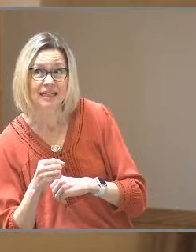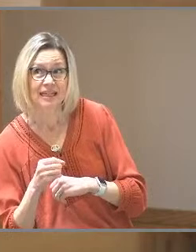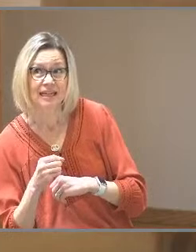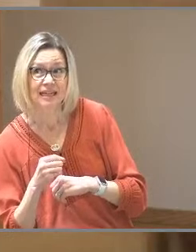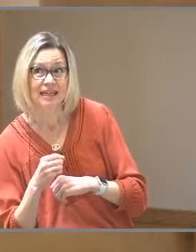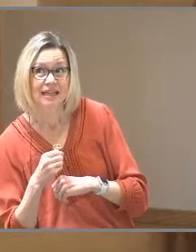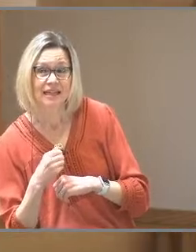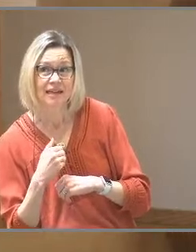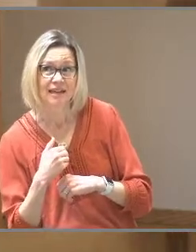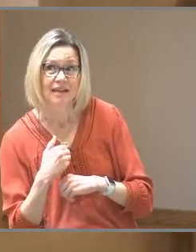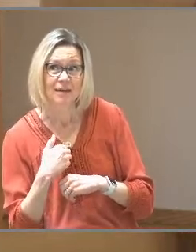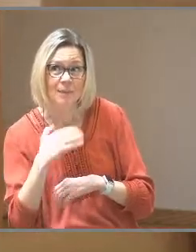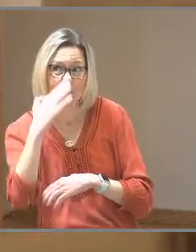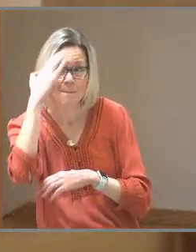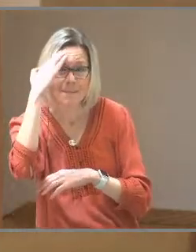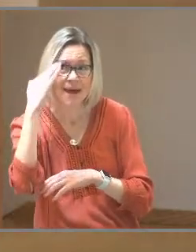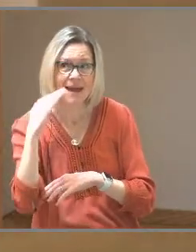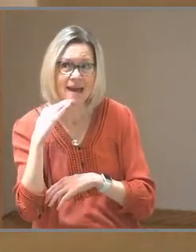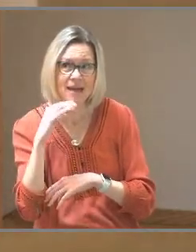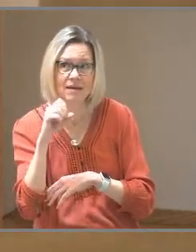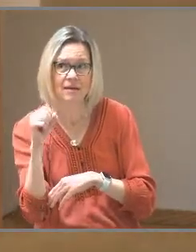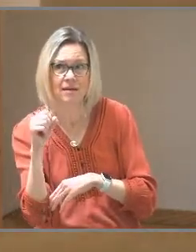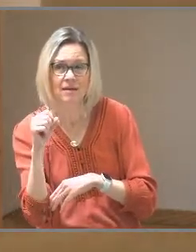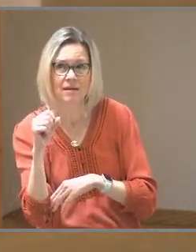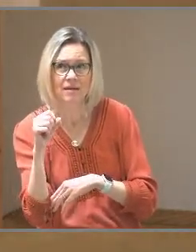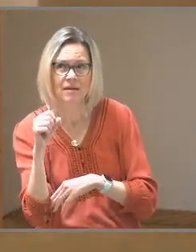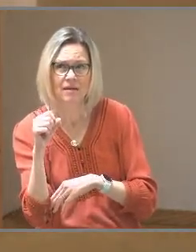thing. Mm-hmm.